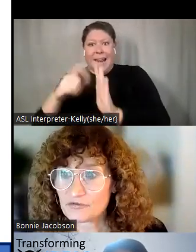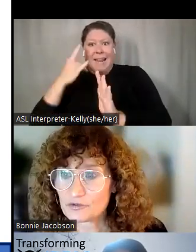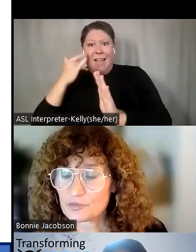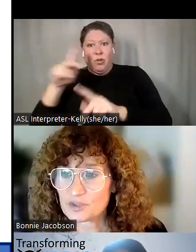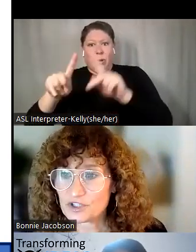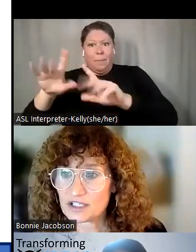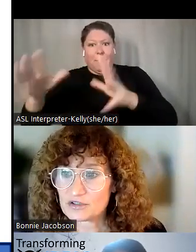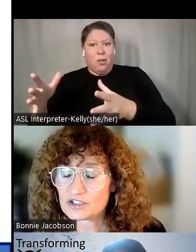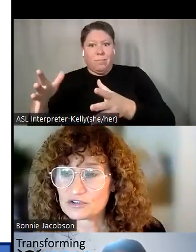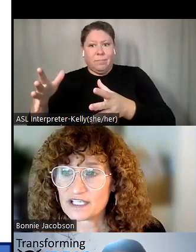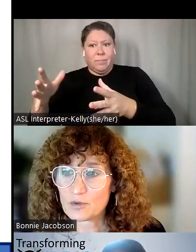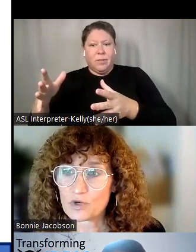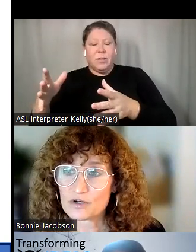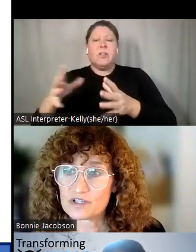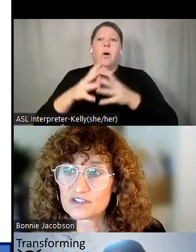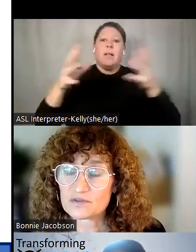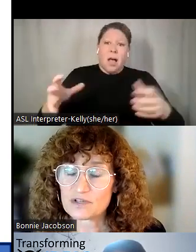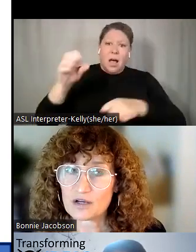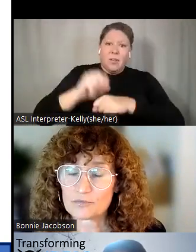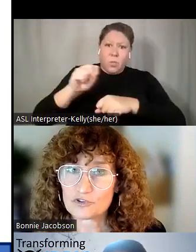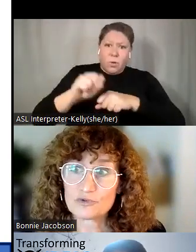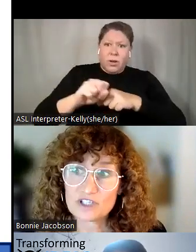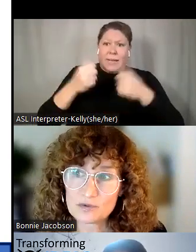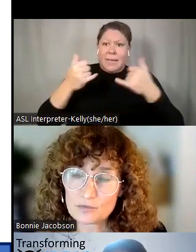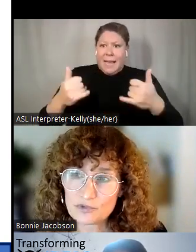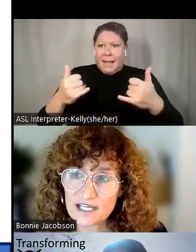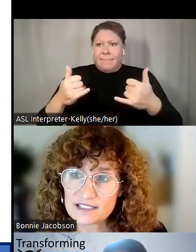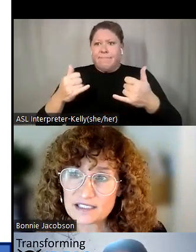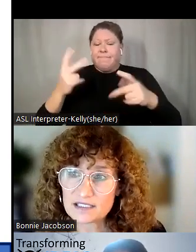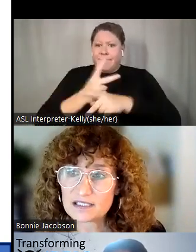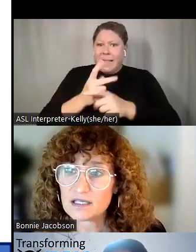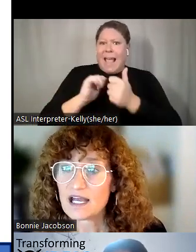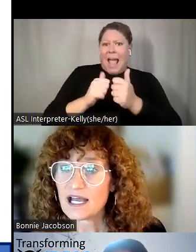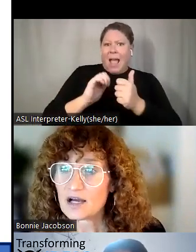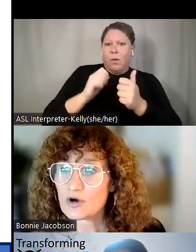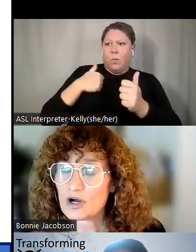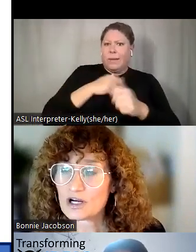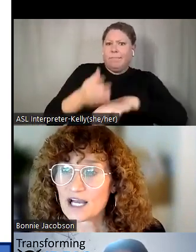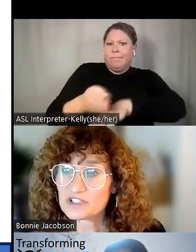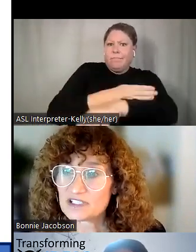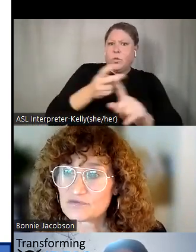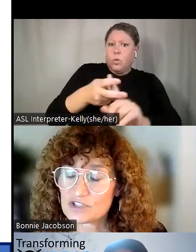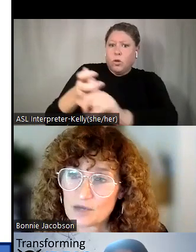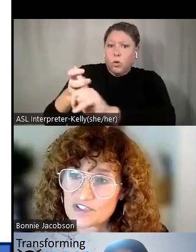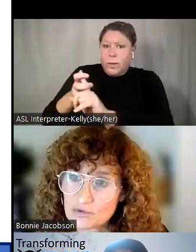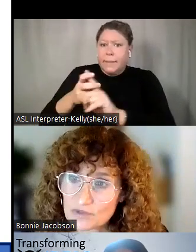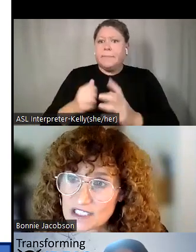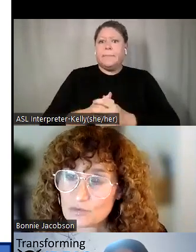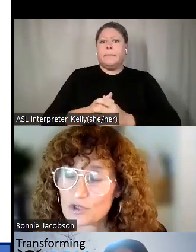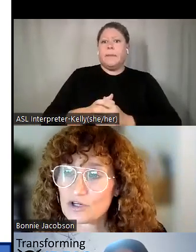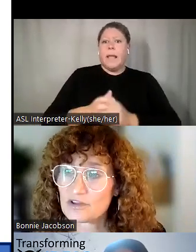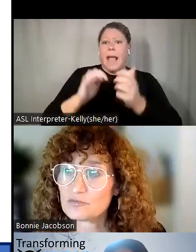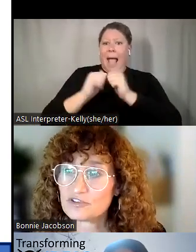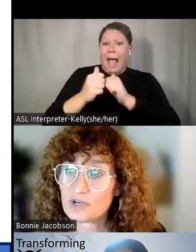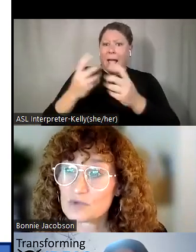of effort being put in to look at what are the recruiting practices, how are applicants for jobs screened,